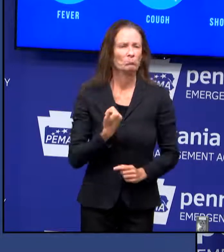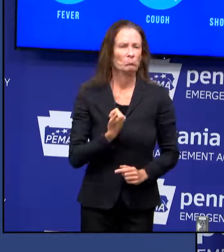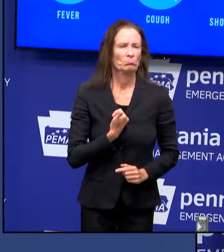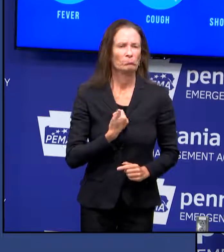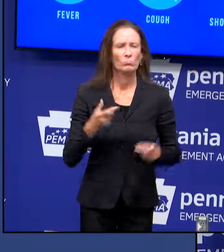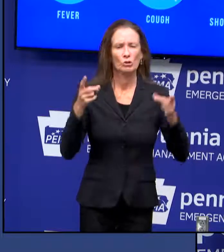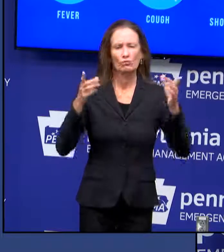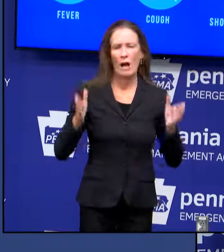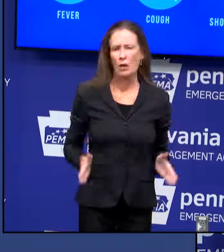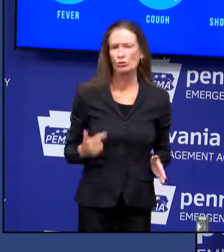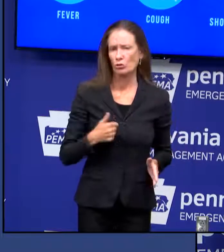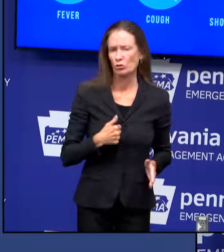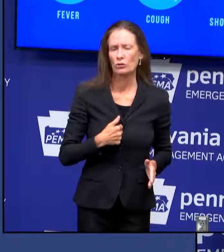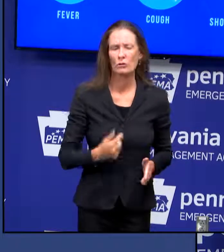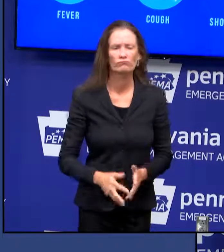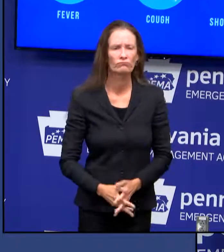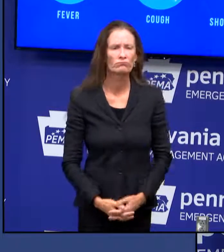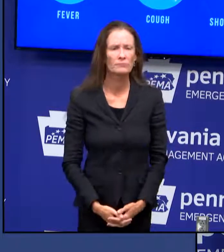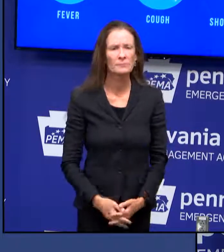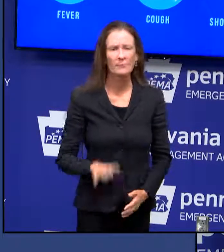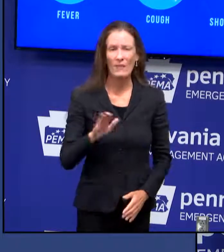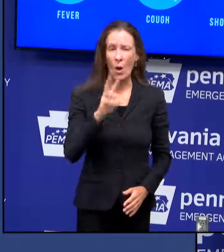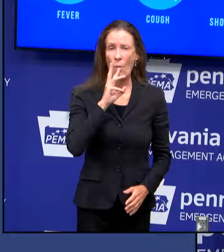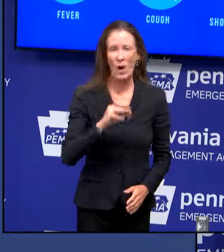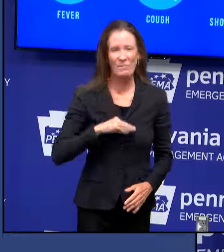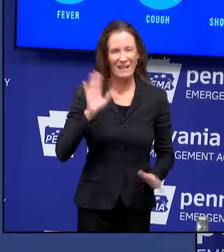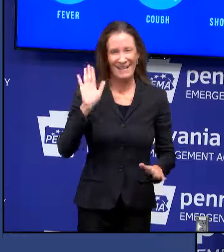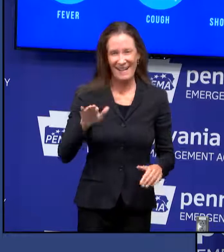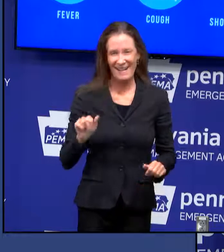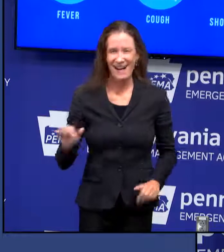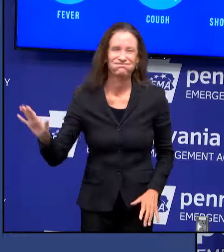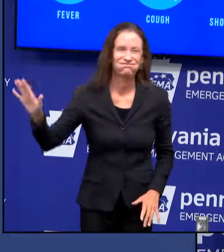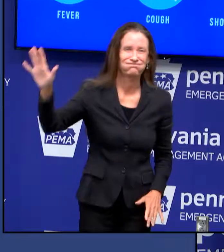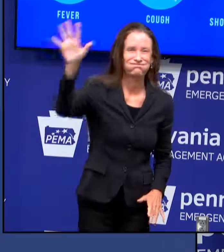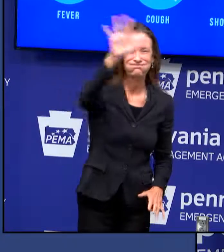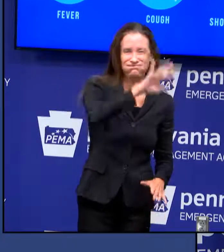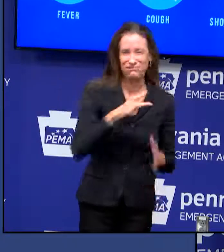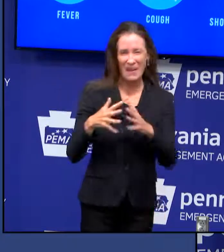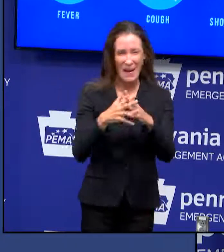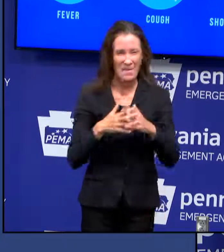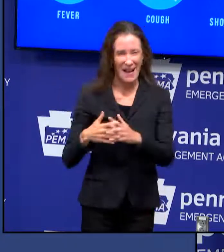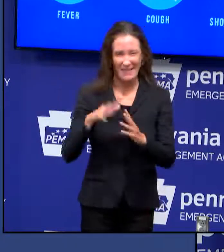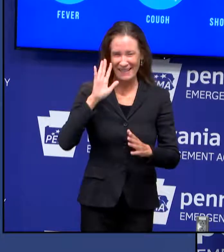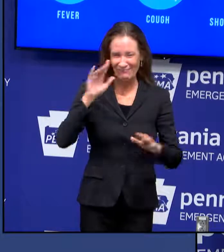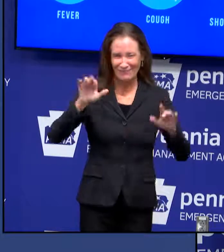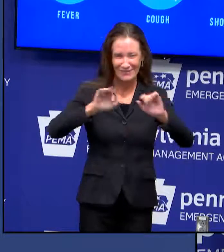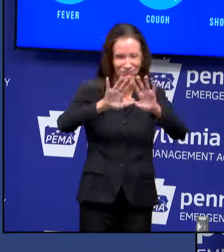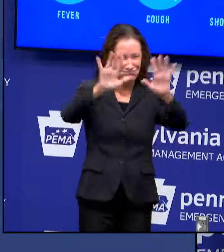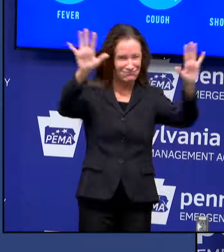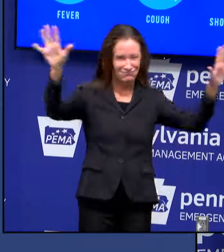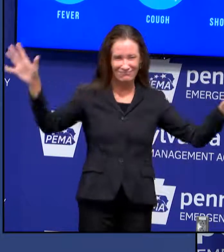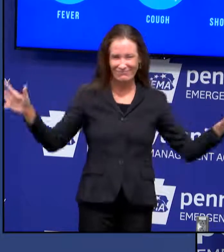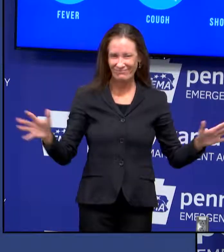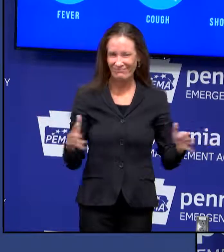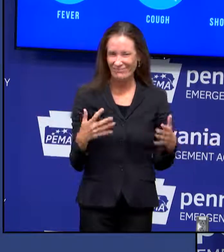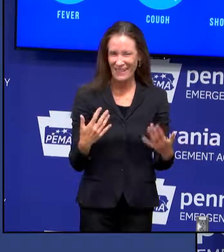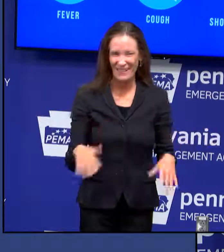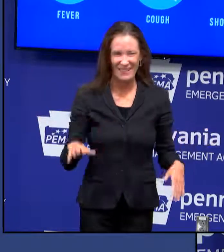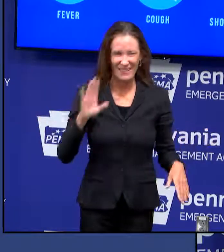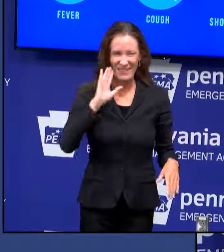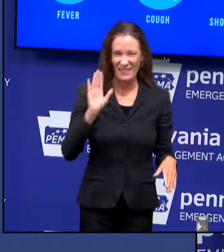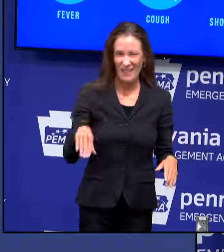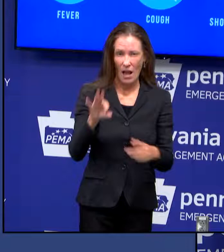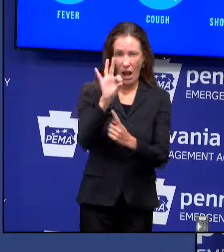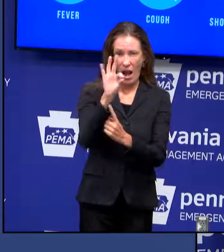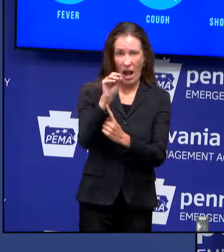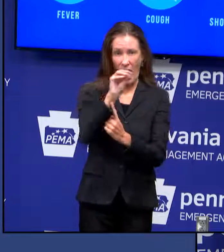currently operates in communities all across America, and 90% of the population lives within 10 miles of a Walmart. We've been in the health and wellness